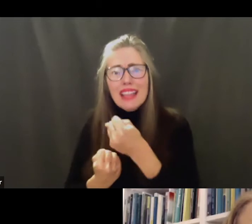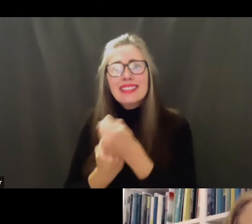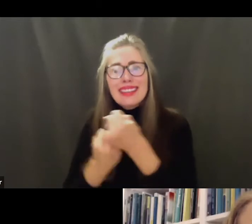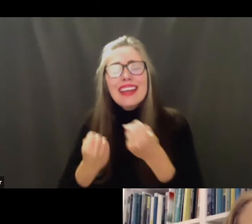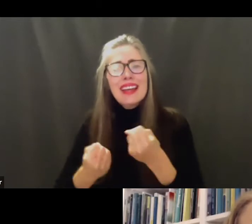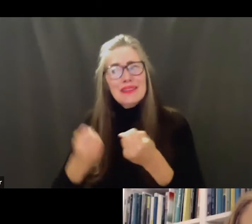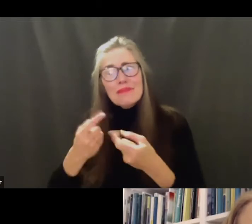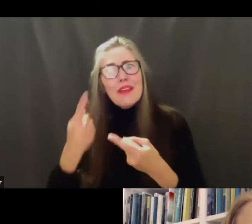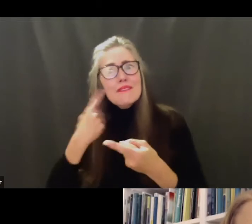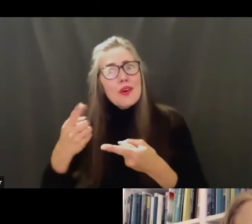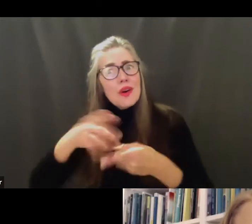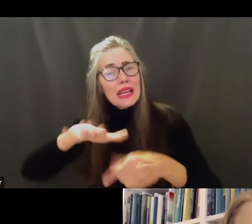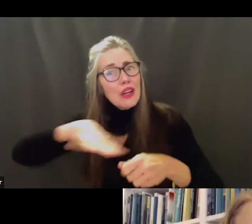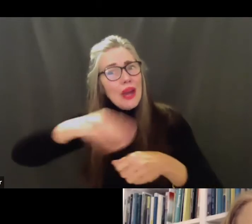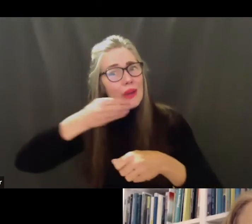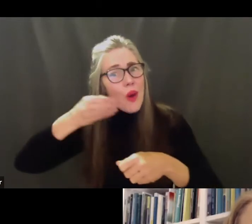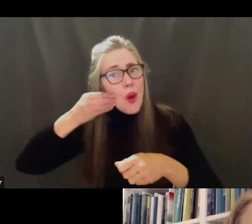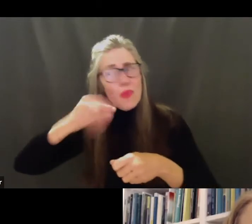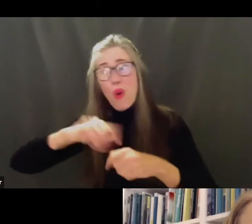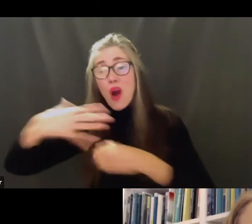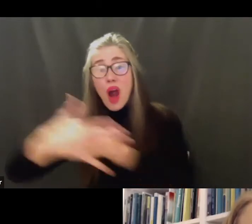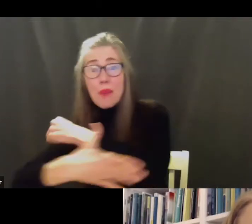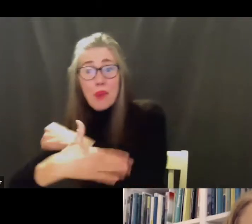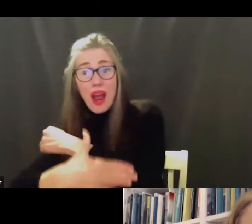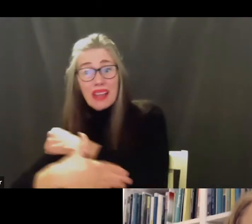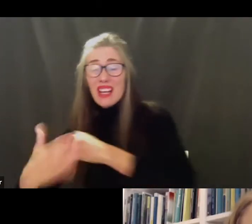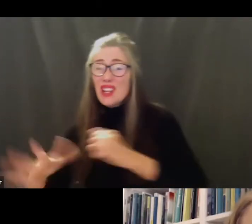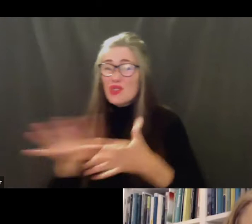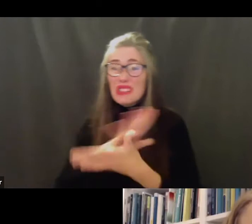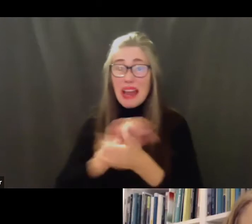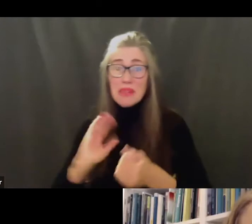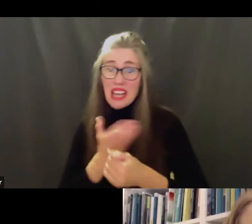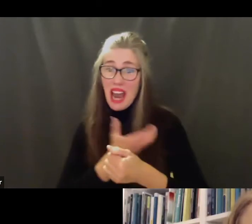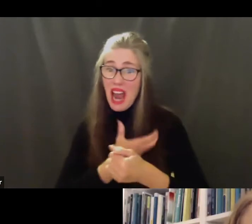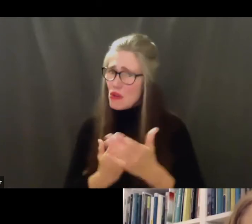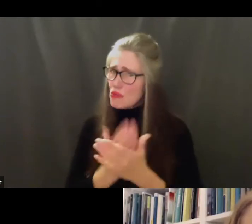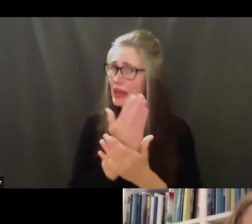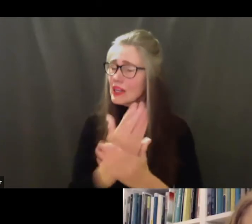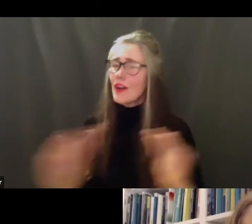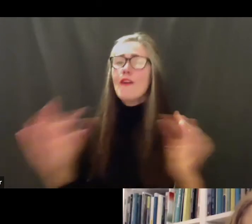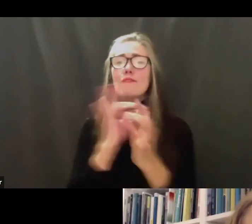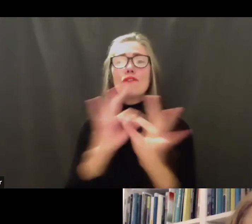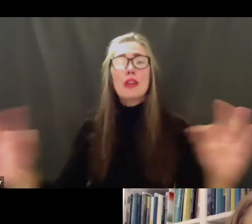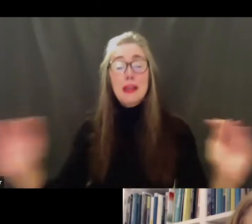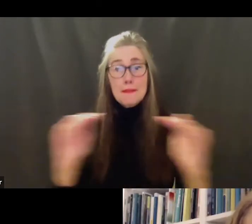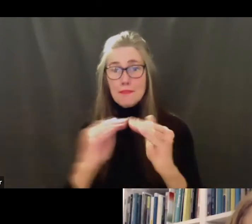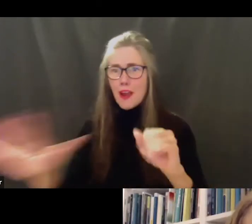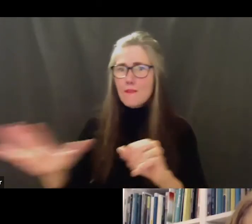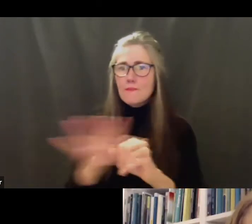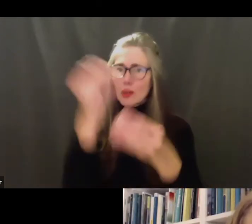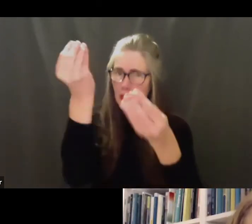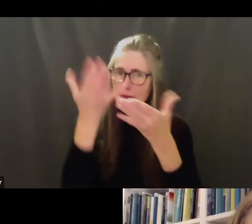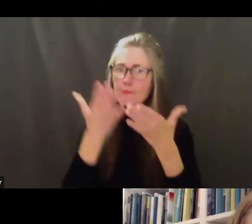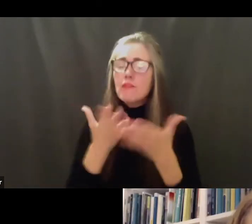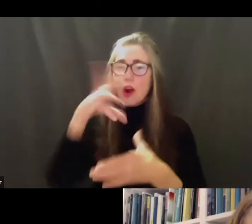efforts at home and abroad to undermine our right to free, fair, and fully informed self-government. It's my pleasure